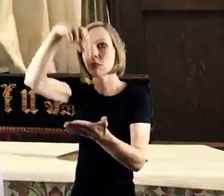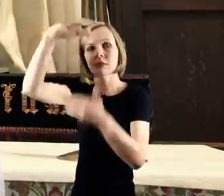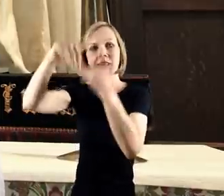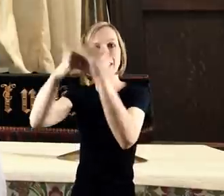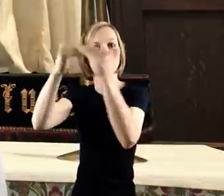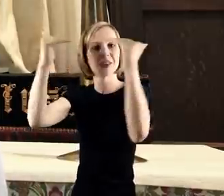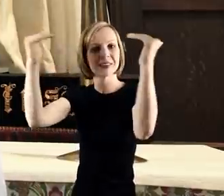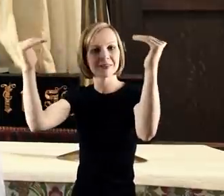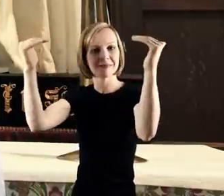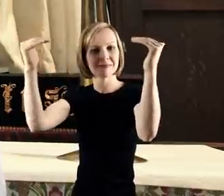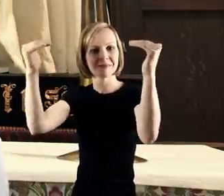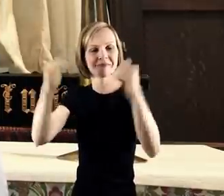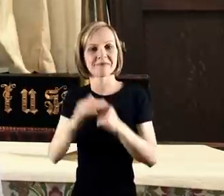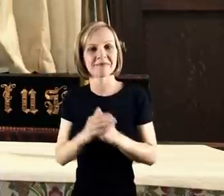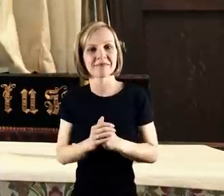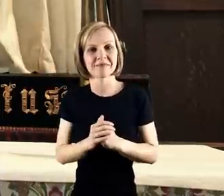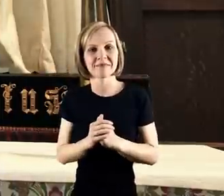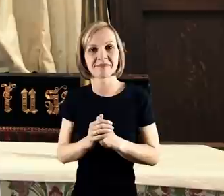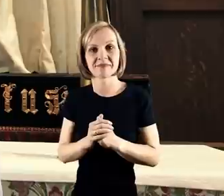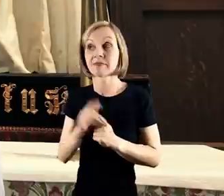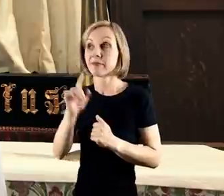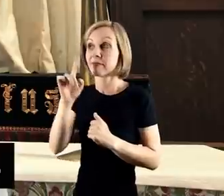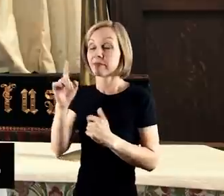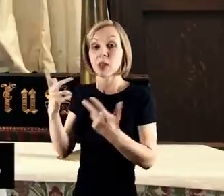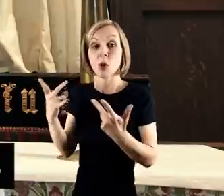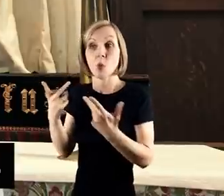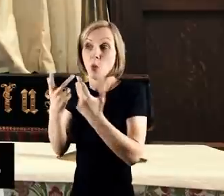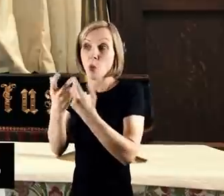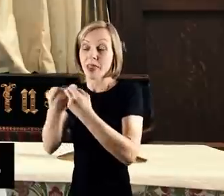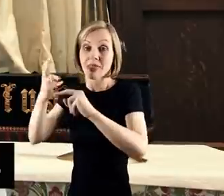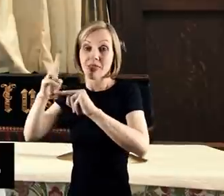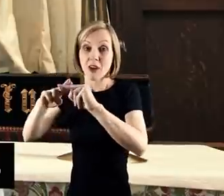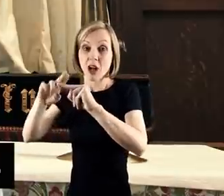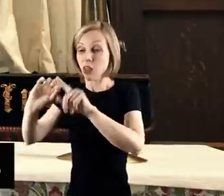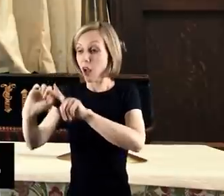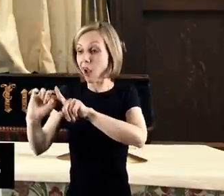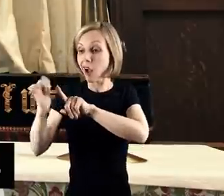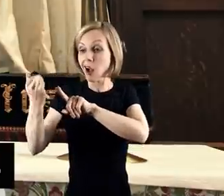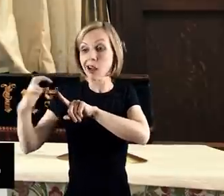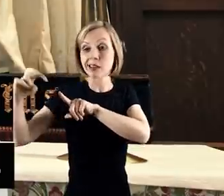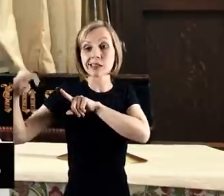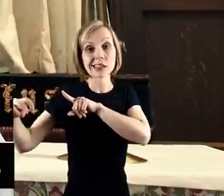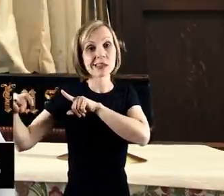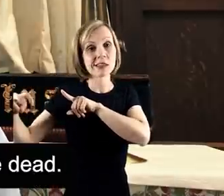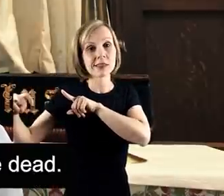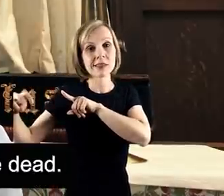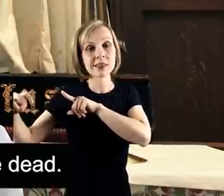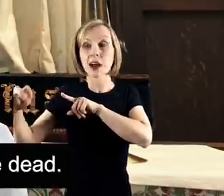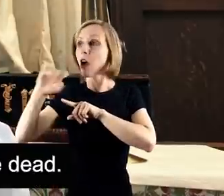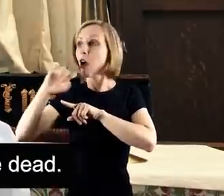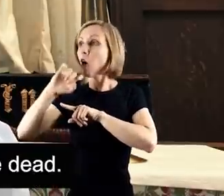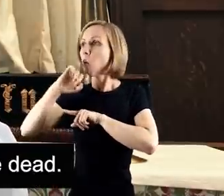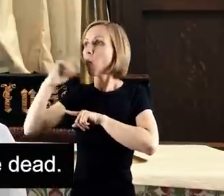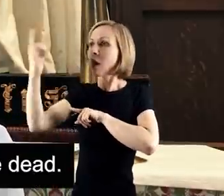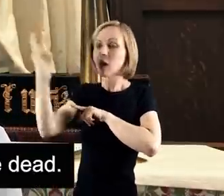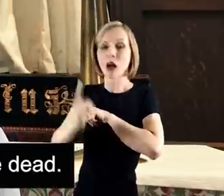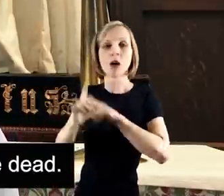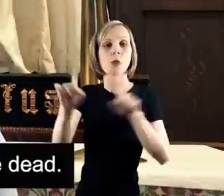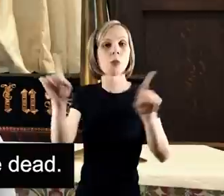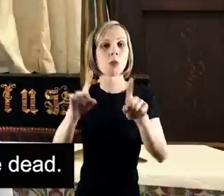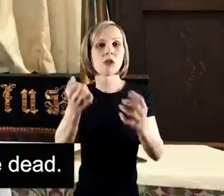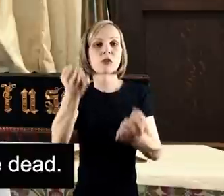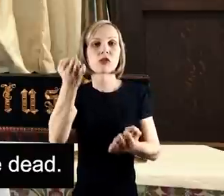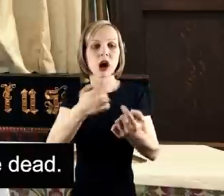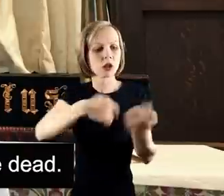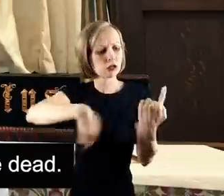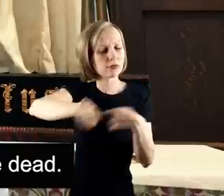again, he ascended into heaven. He is seated at the right hand of the Father, and he will come again to